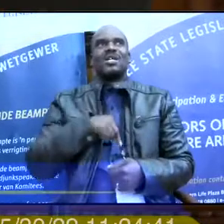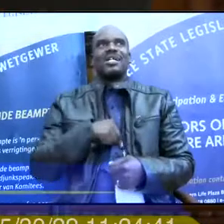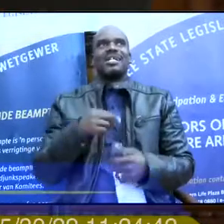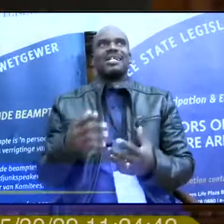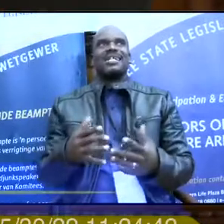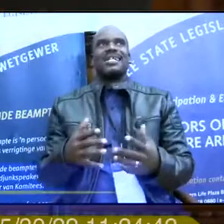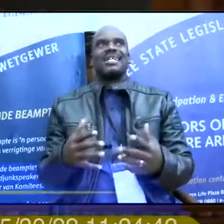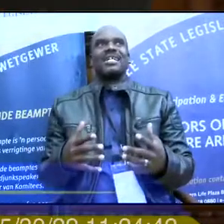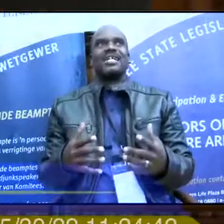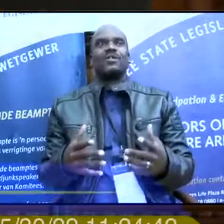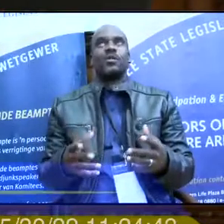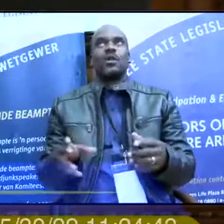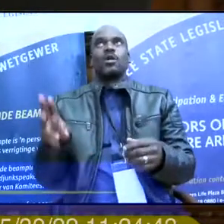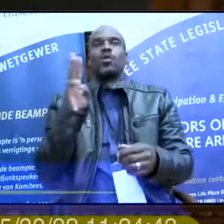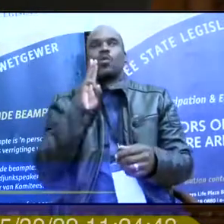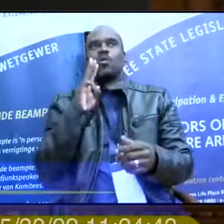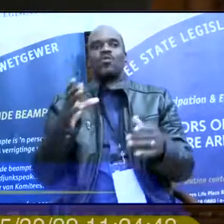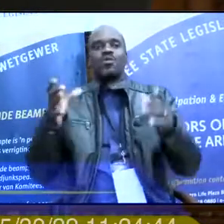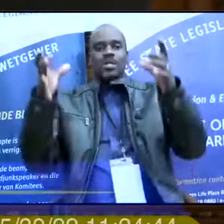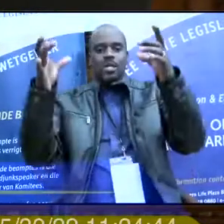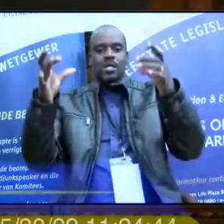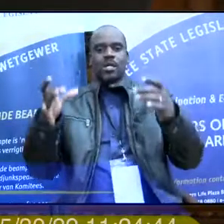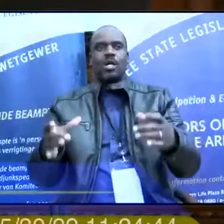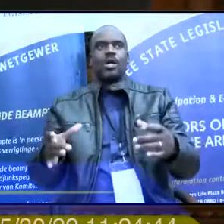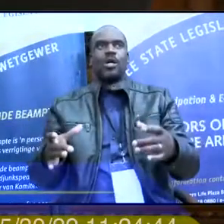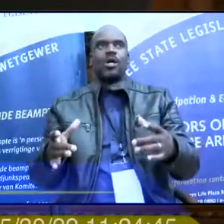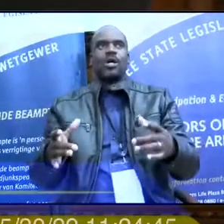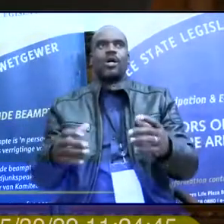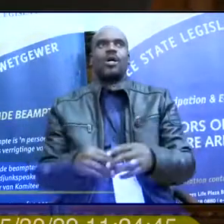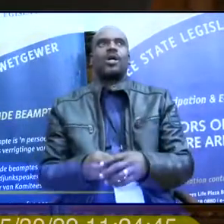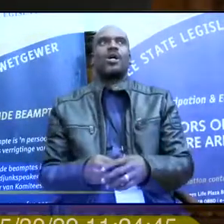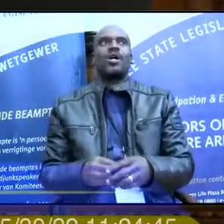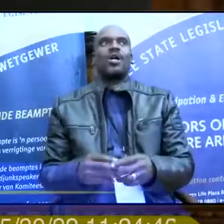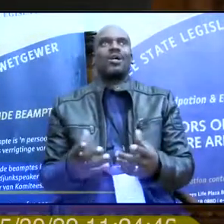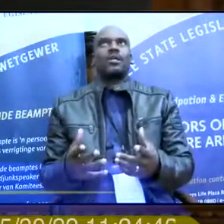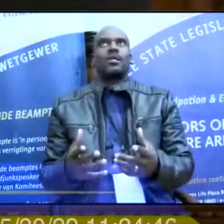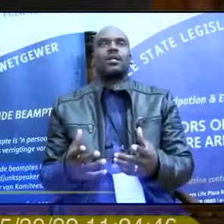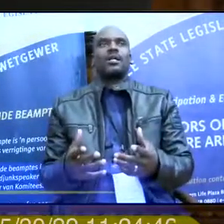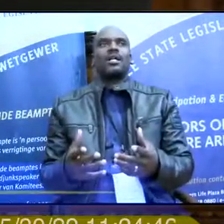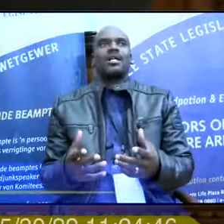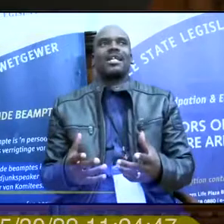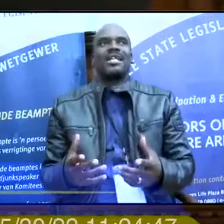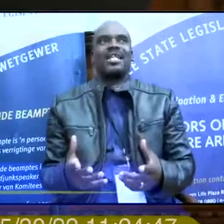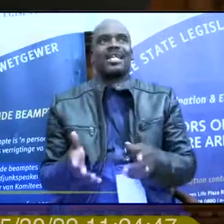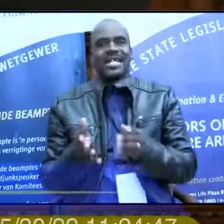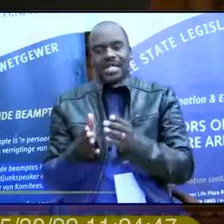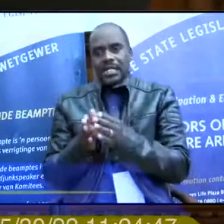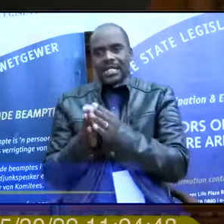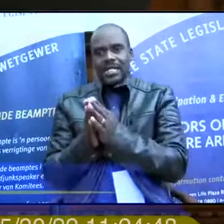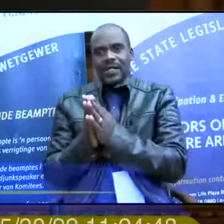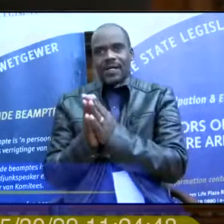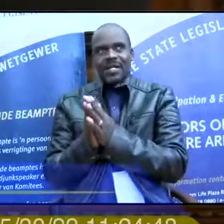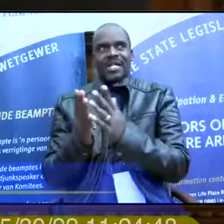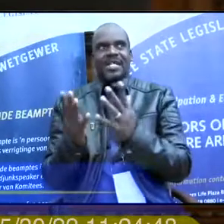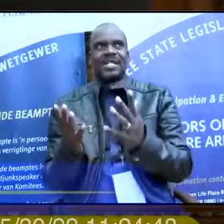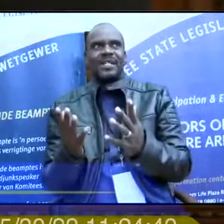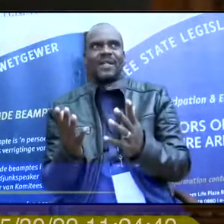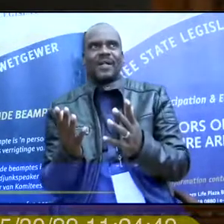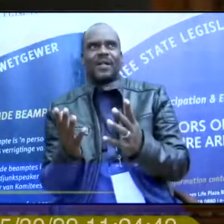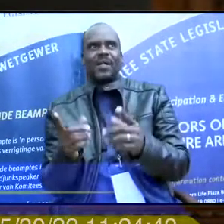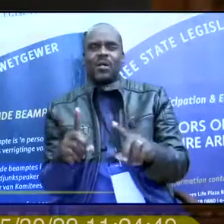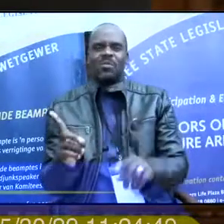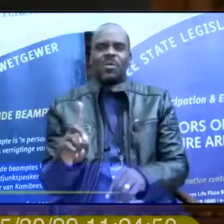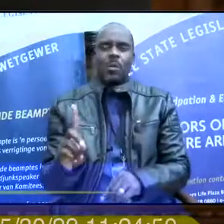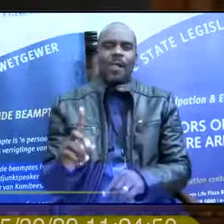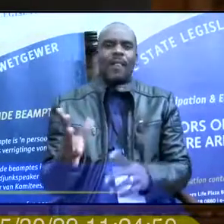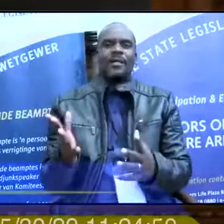plant it's been locked you go there to do oversight you ask for the key the person who is supposed to be there is